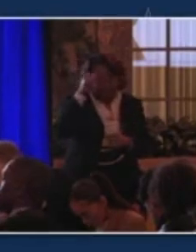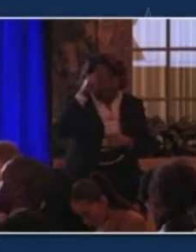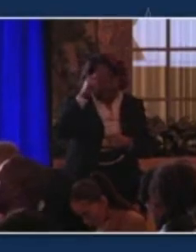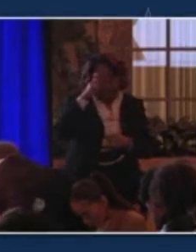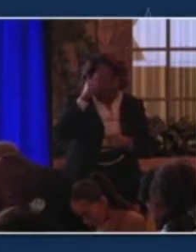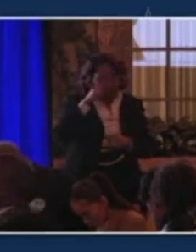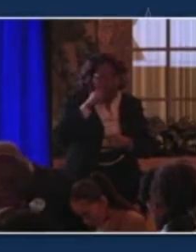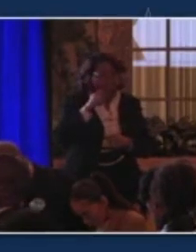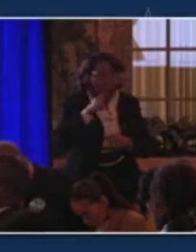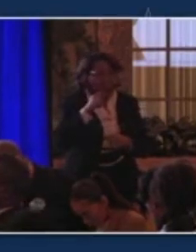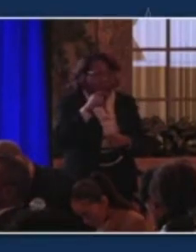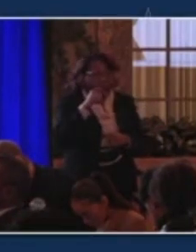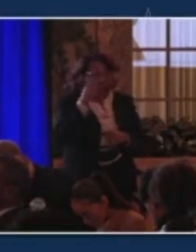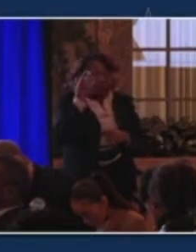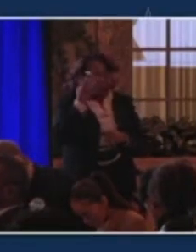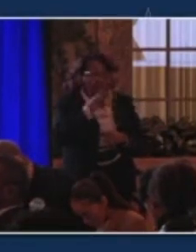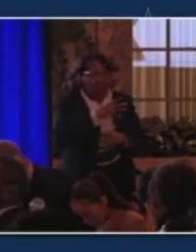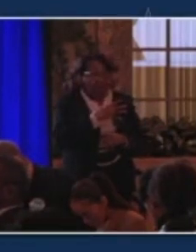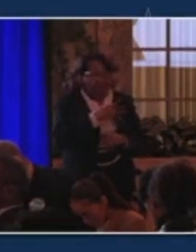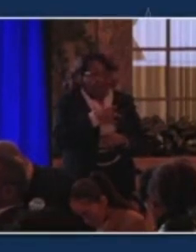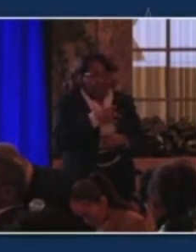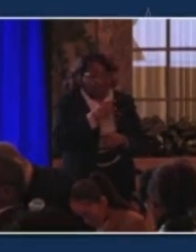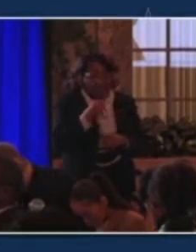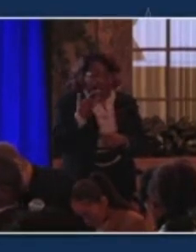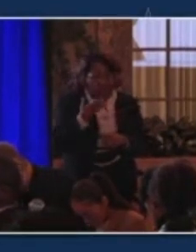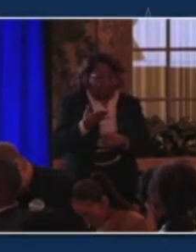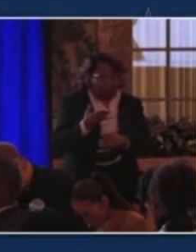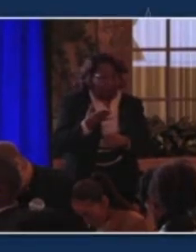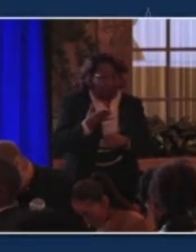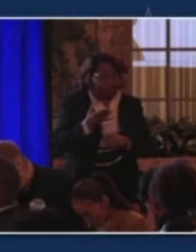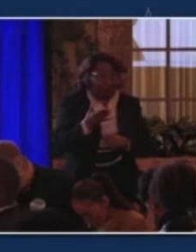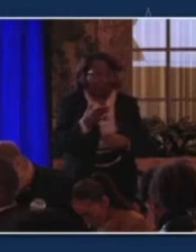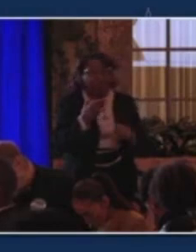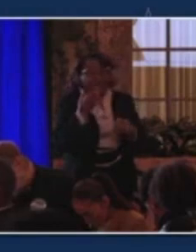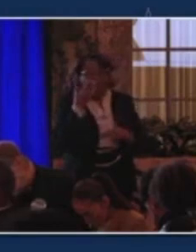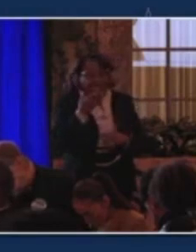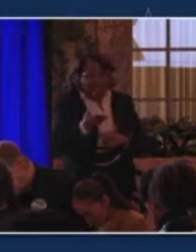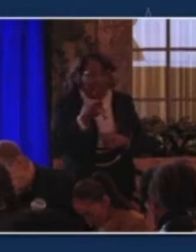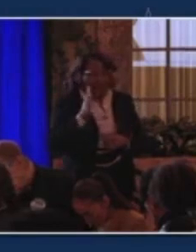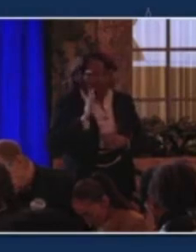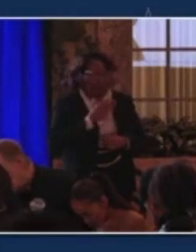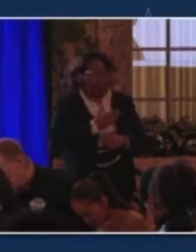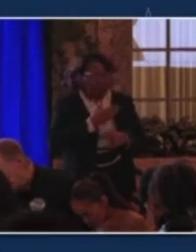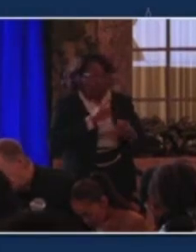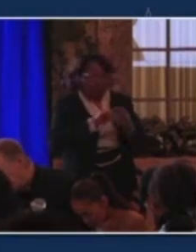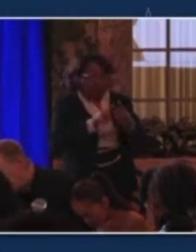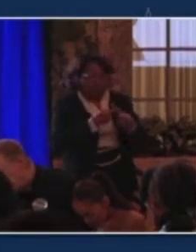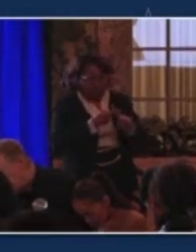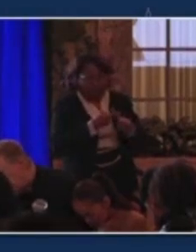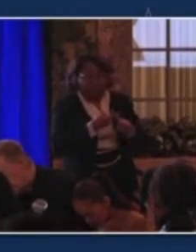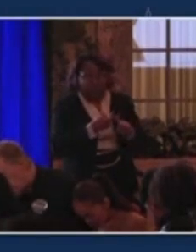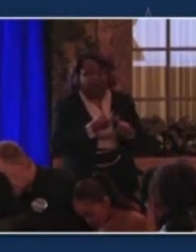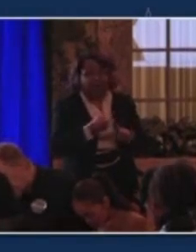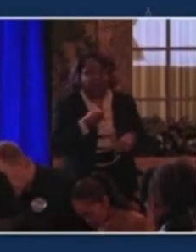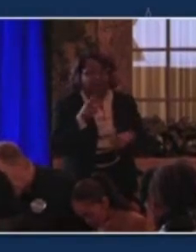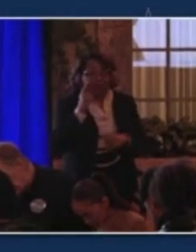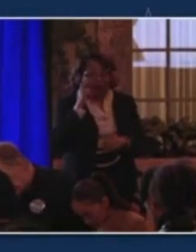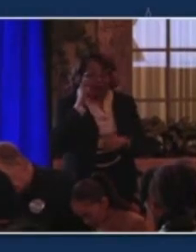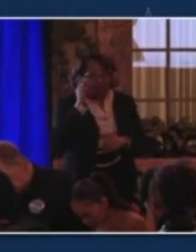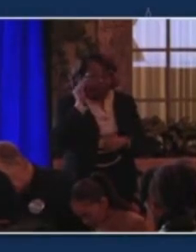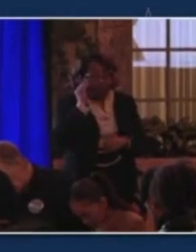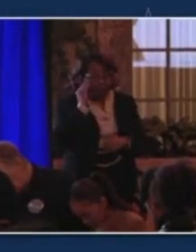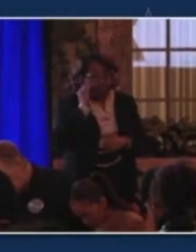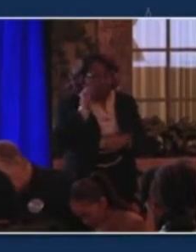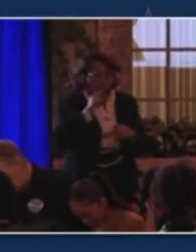them over. Lord, we are so grateful that we knew him, that he was our friend. I know that those of us who were young with